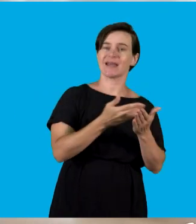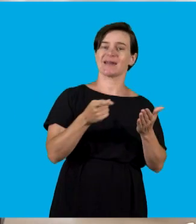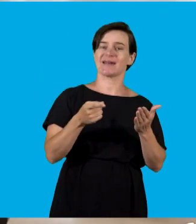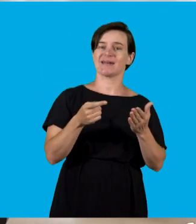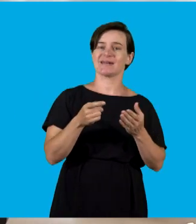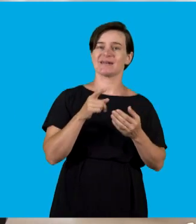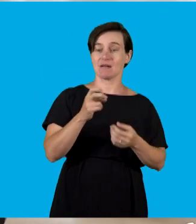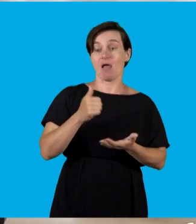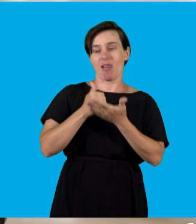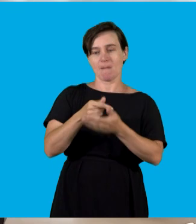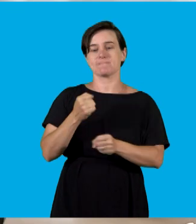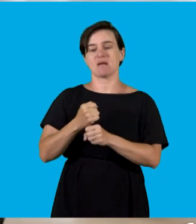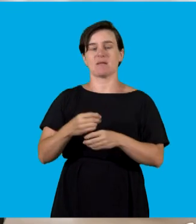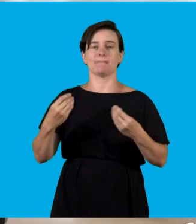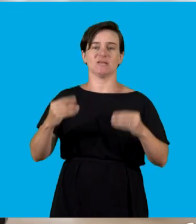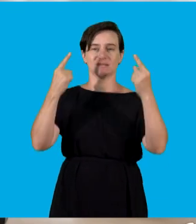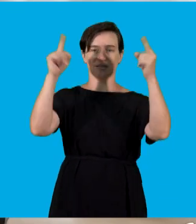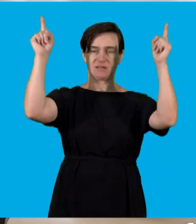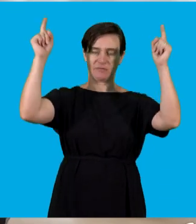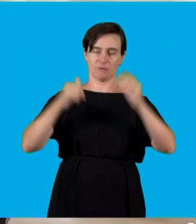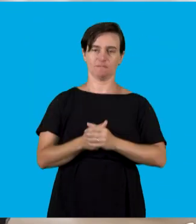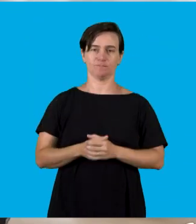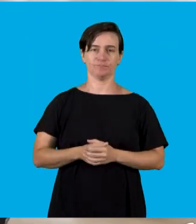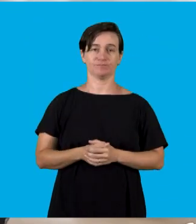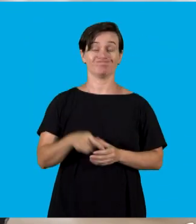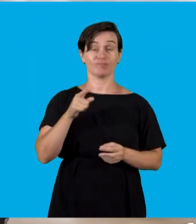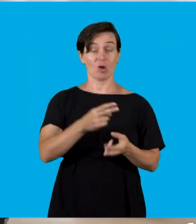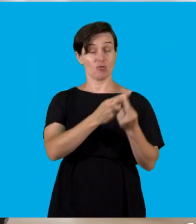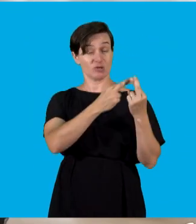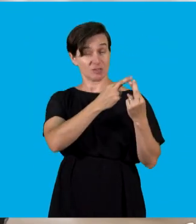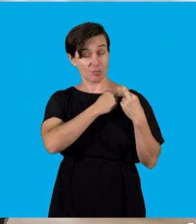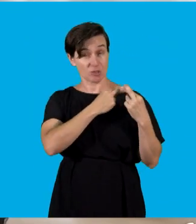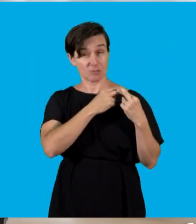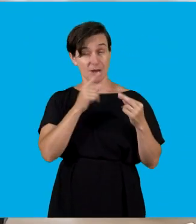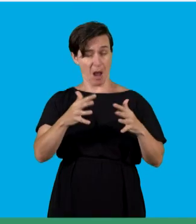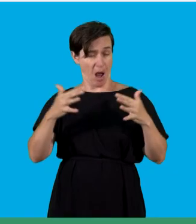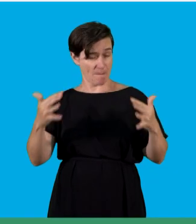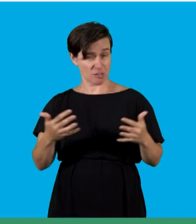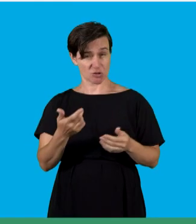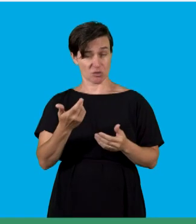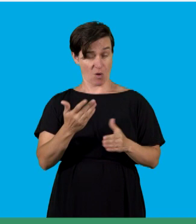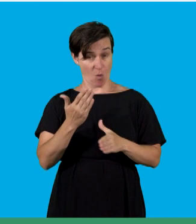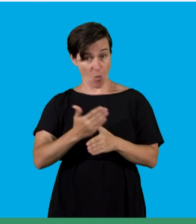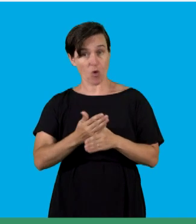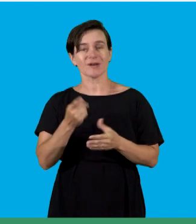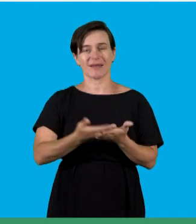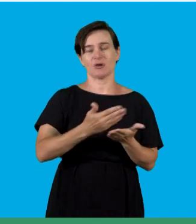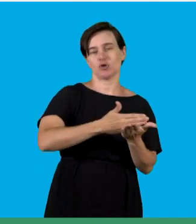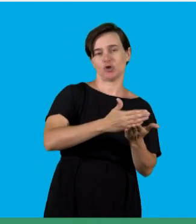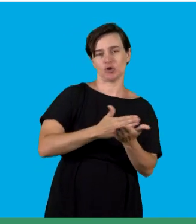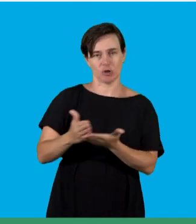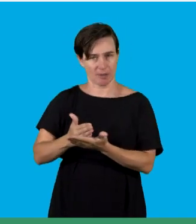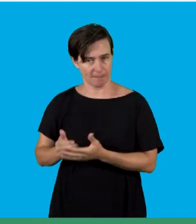be successful. The workload and responsibility are shared between the